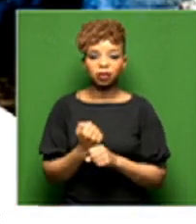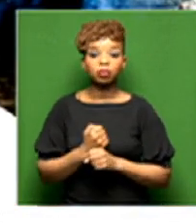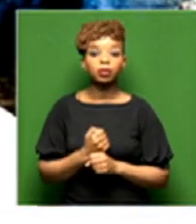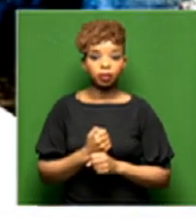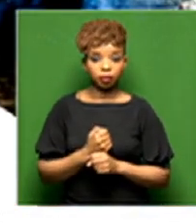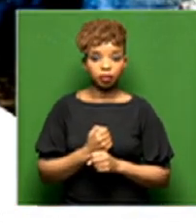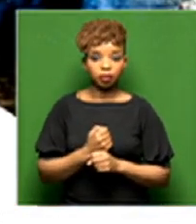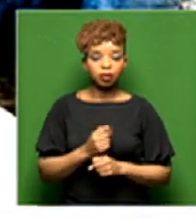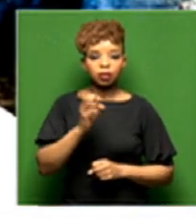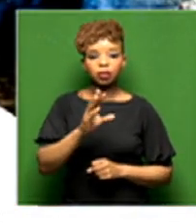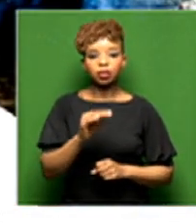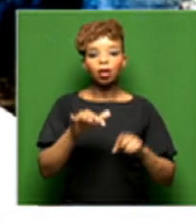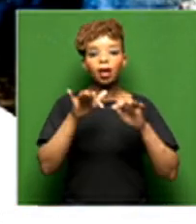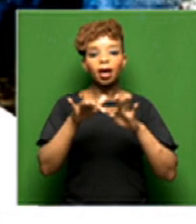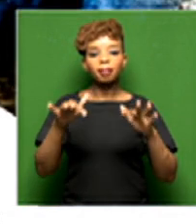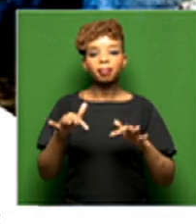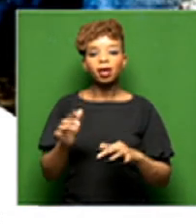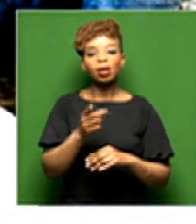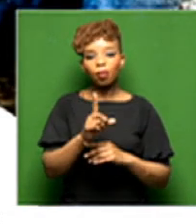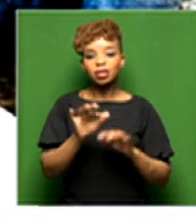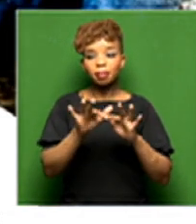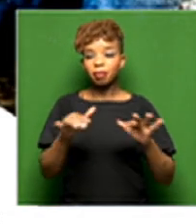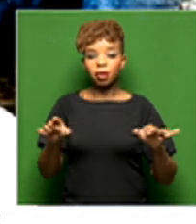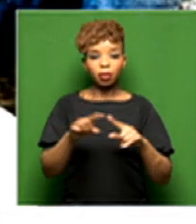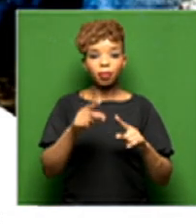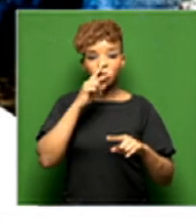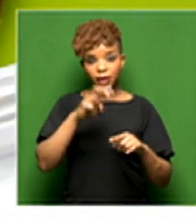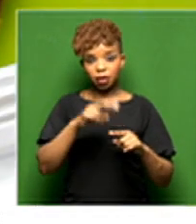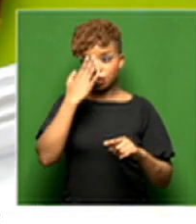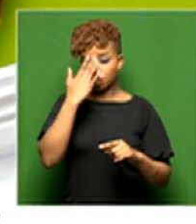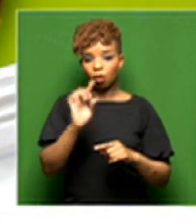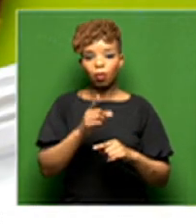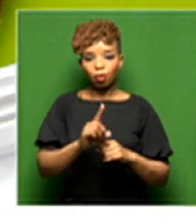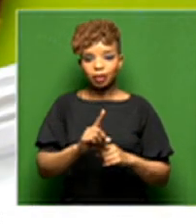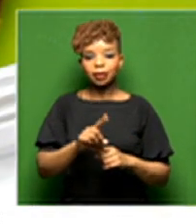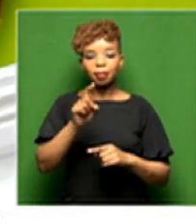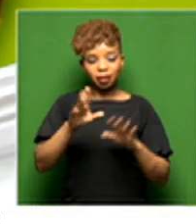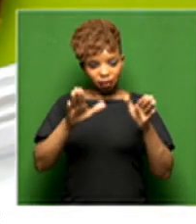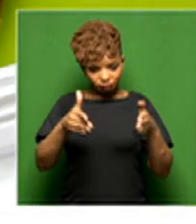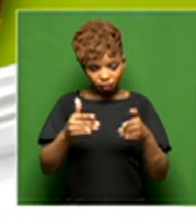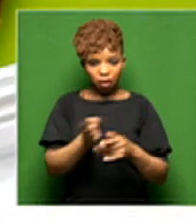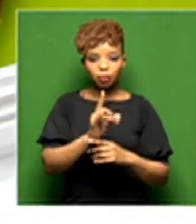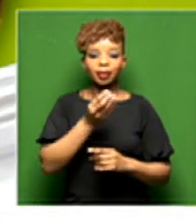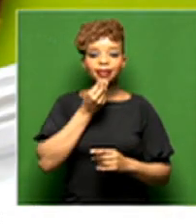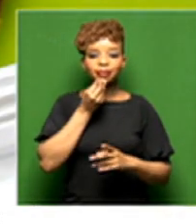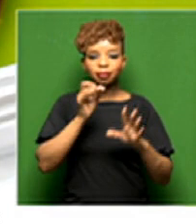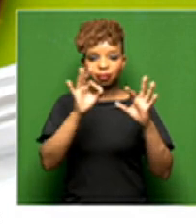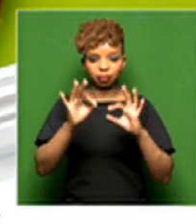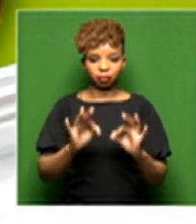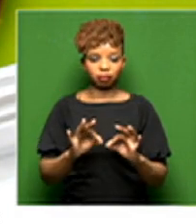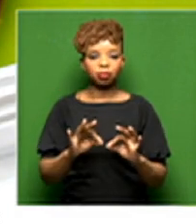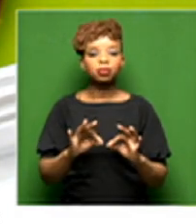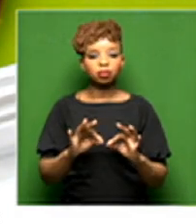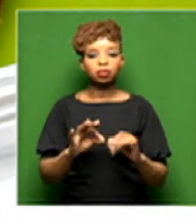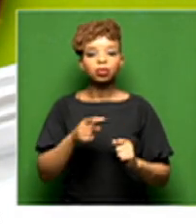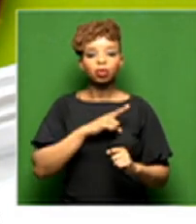doing, though, more broadly, and this is a message we want to get out there, is they need to be focusing on their nutrition. We need to have an immediate effect with the